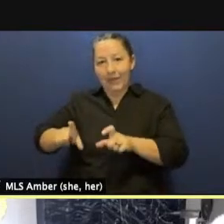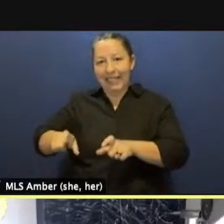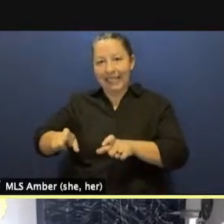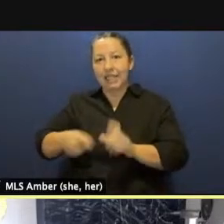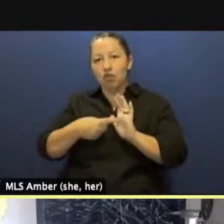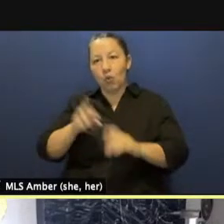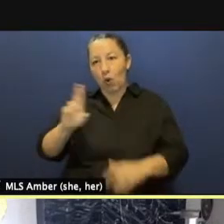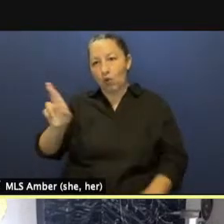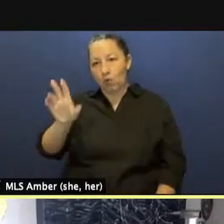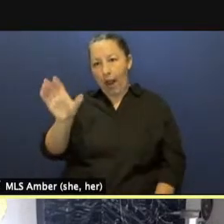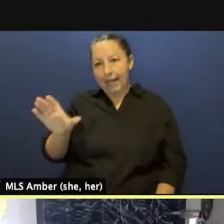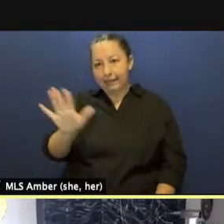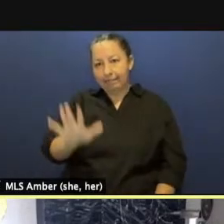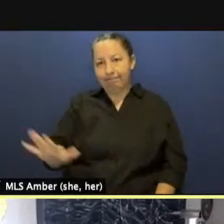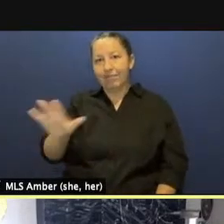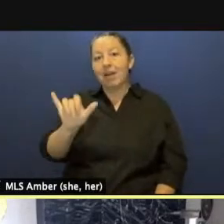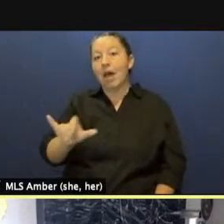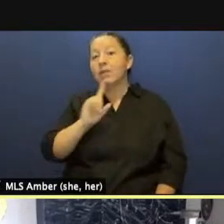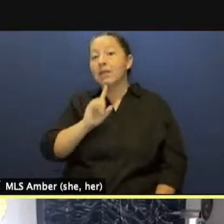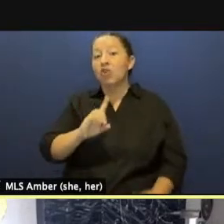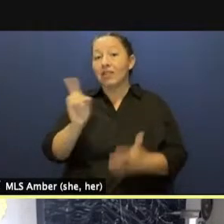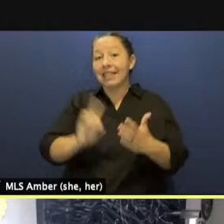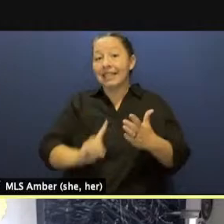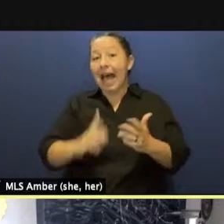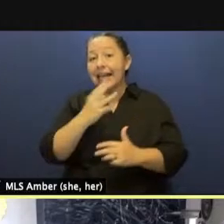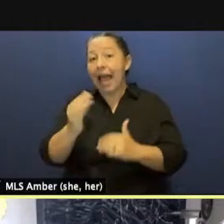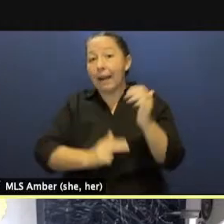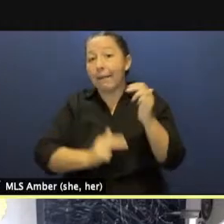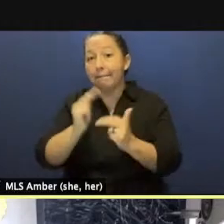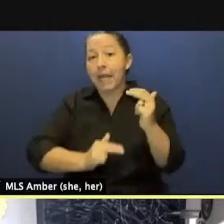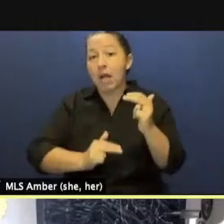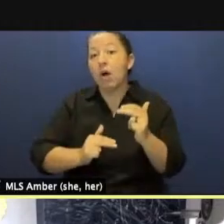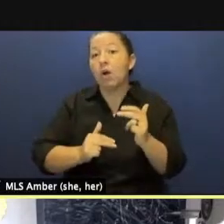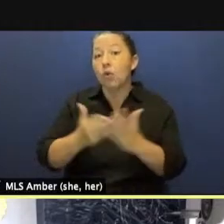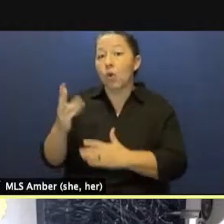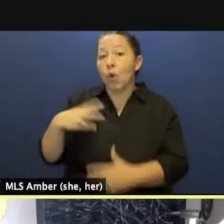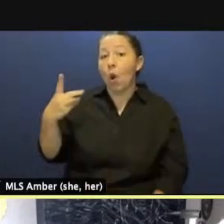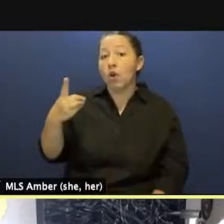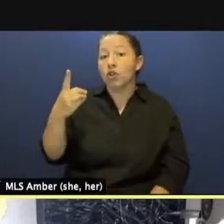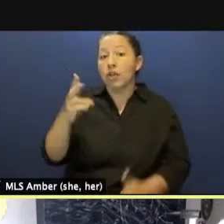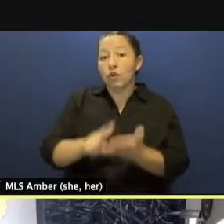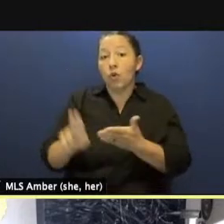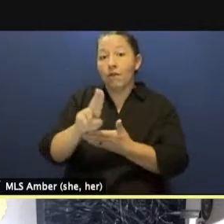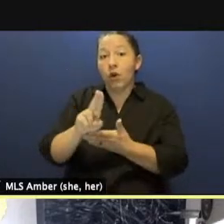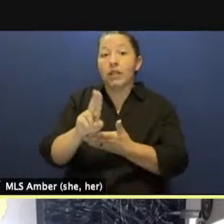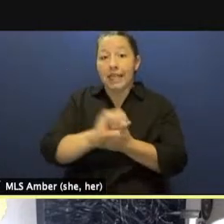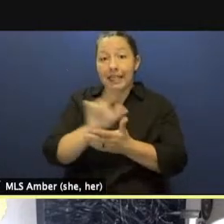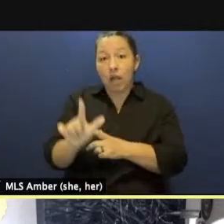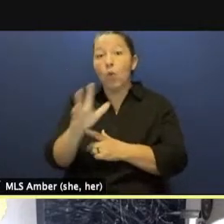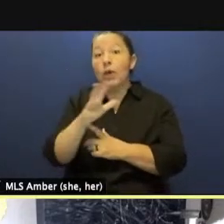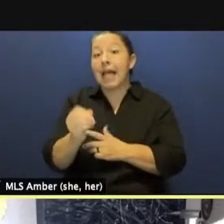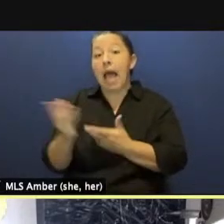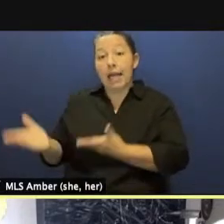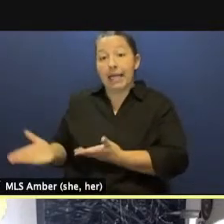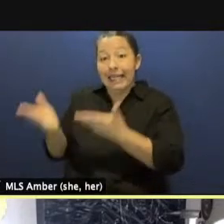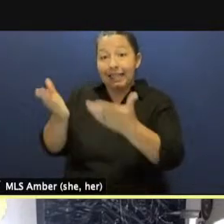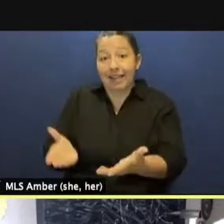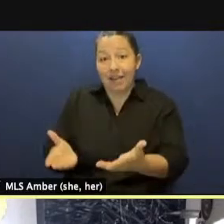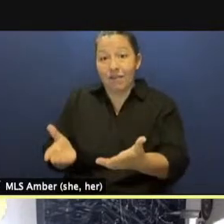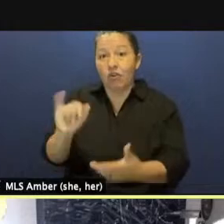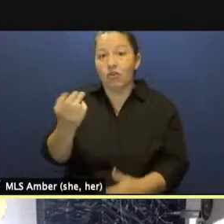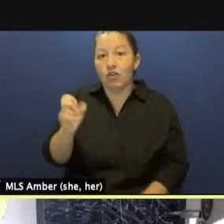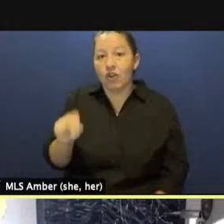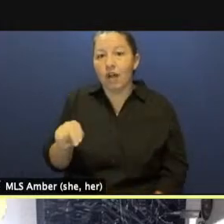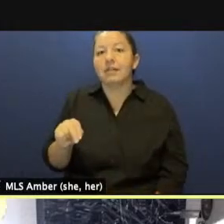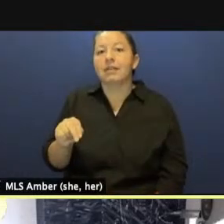this was essentially designed and built by Washington University, St. Louis, and delivered at the Johnson Space